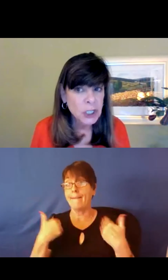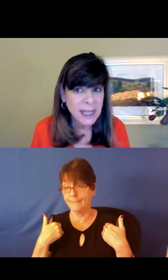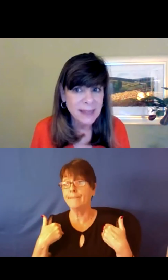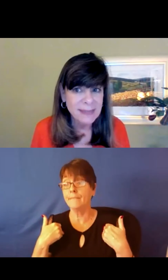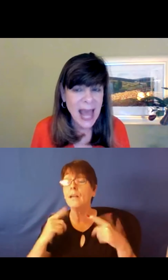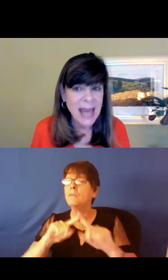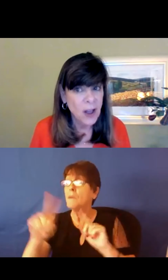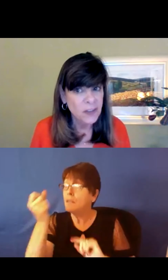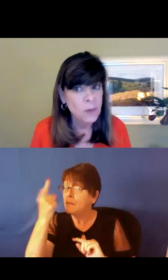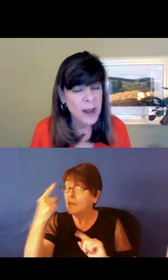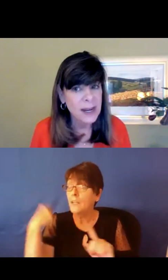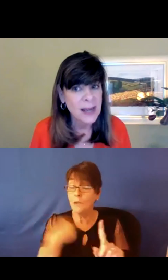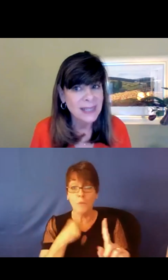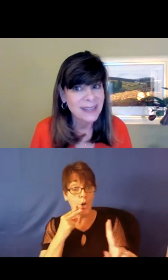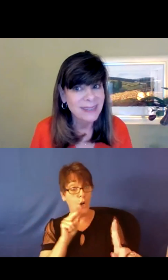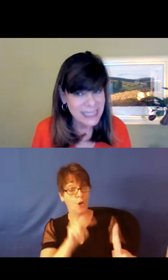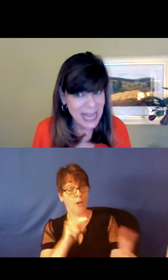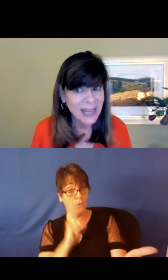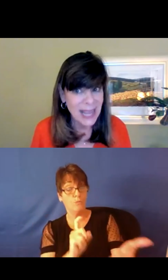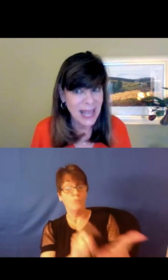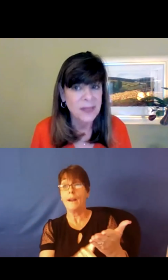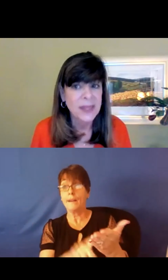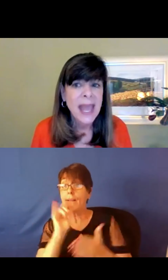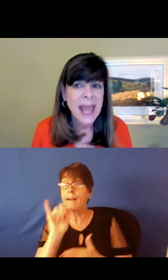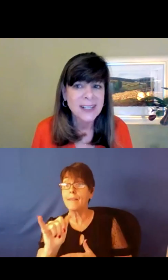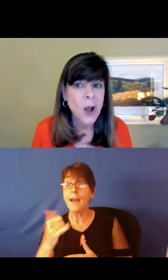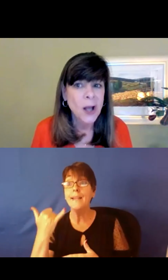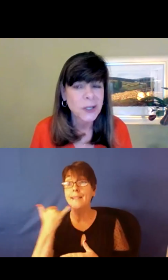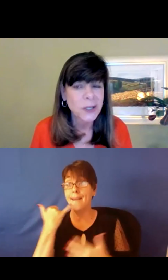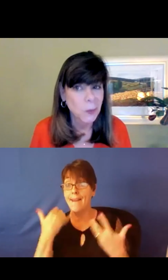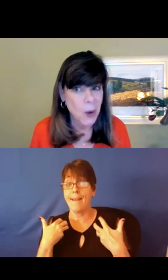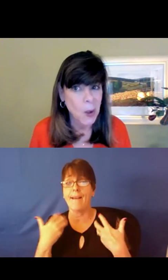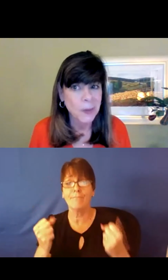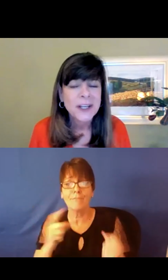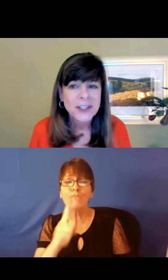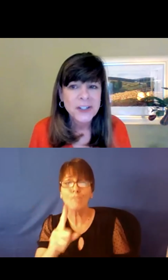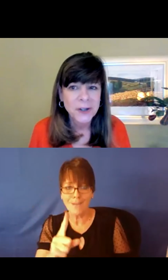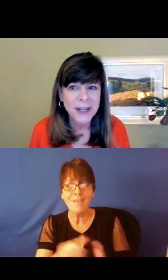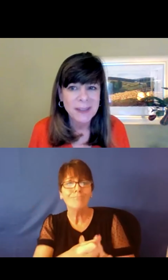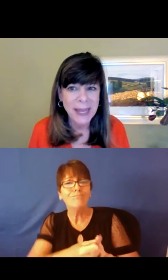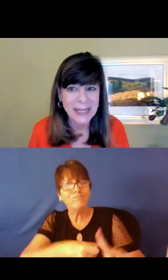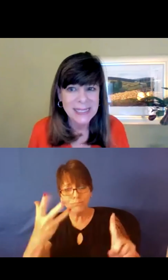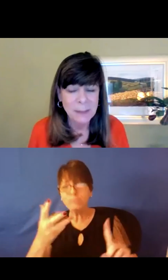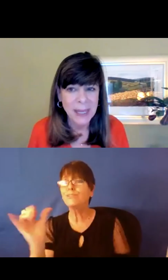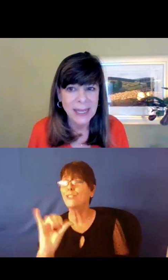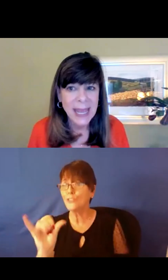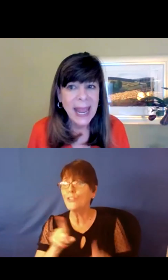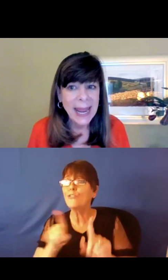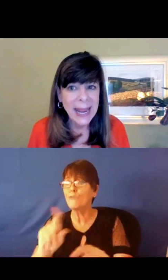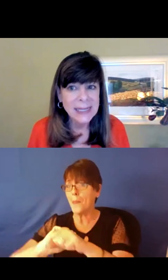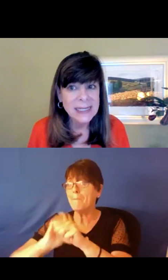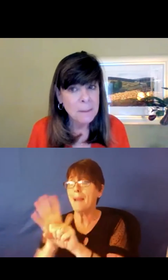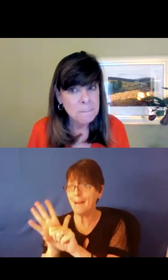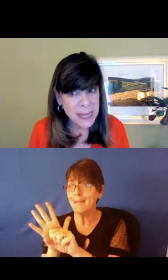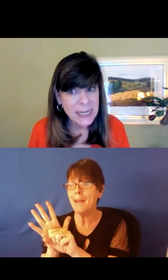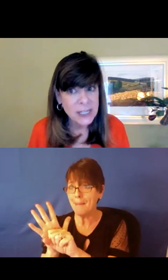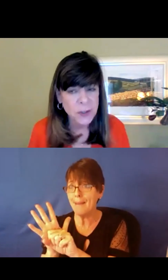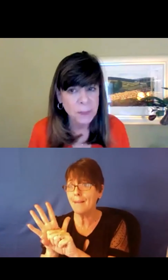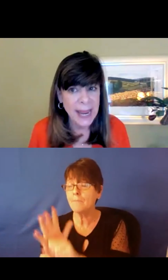But in looking at that, also recognizing that telehealth has also grown during the pandemic,